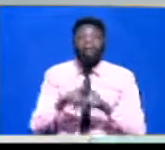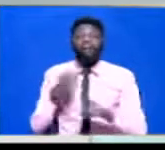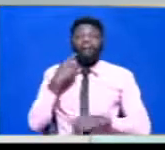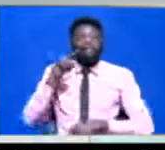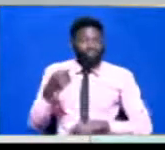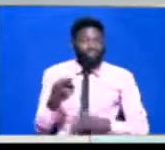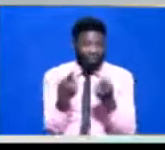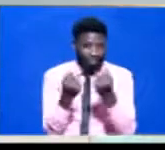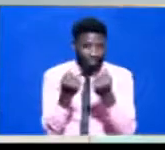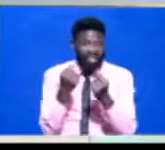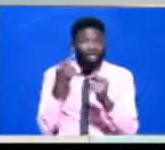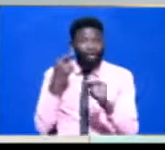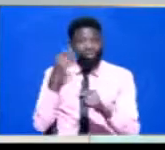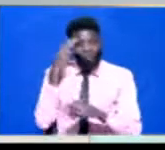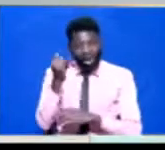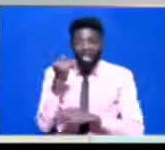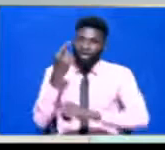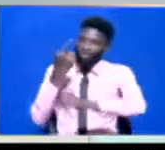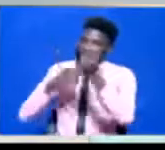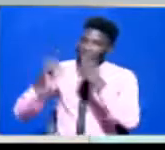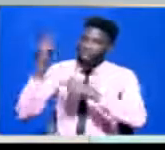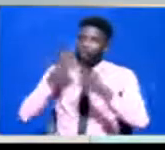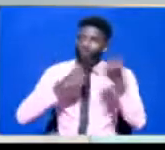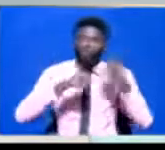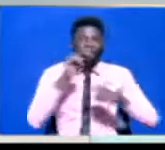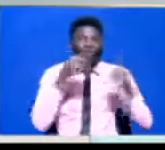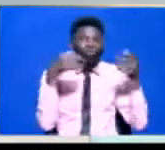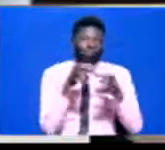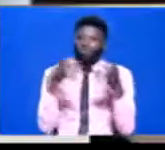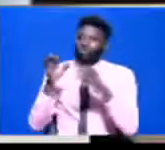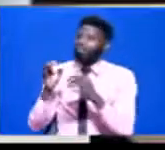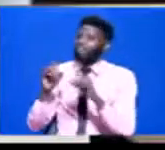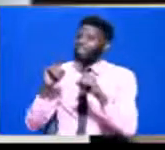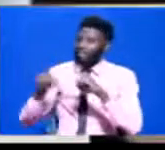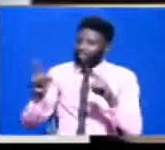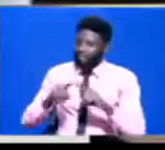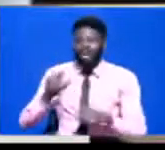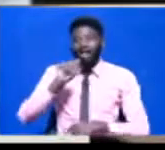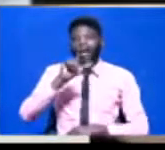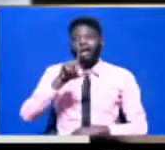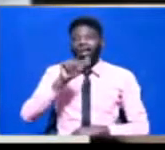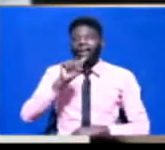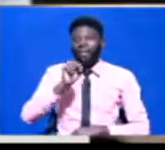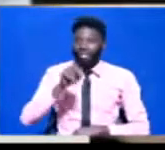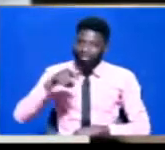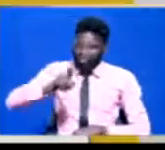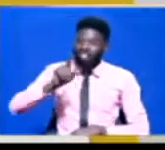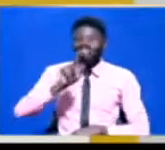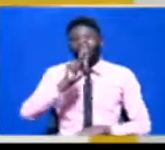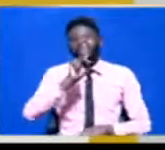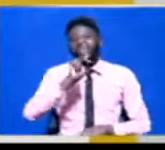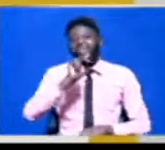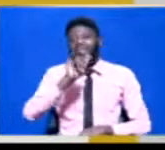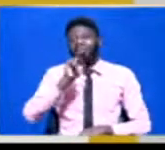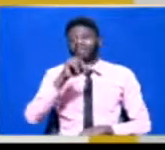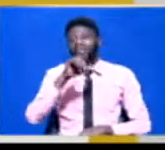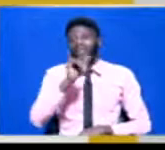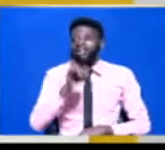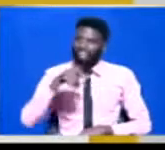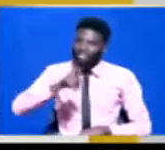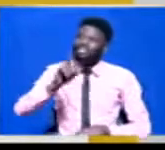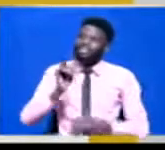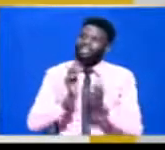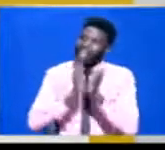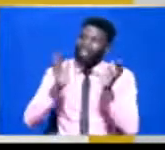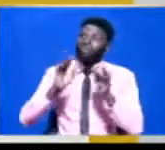for emerging winners in their respective categories. Allan of Kingly Agencies was crowned the overall